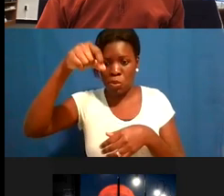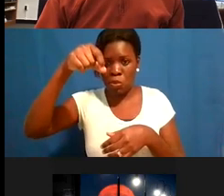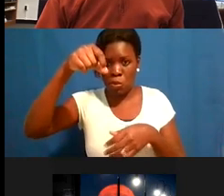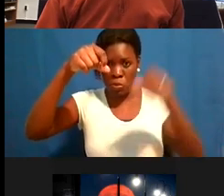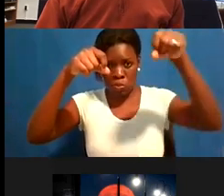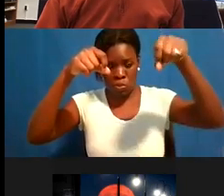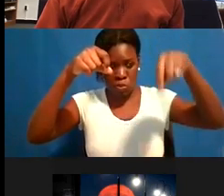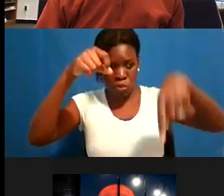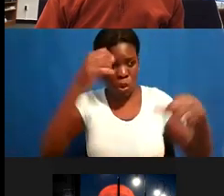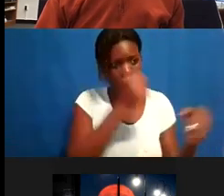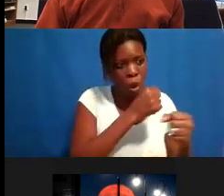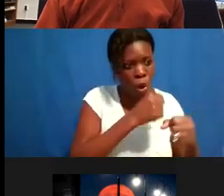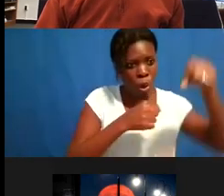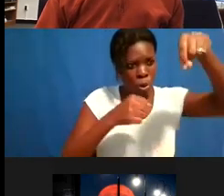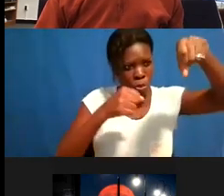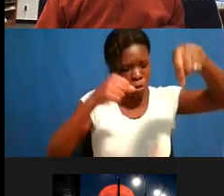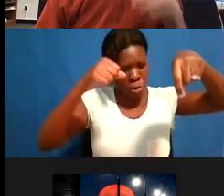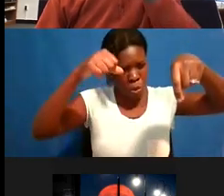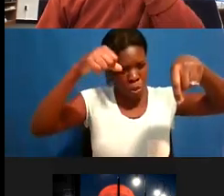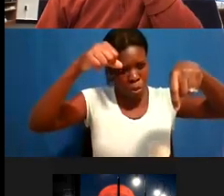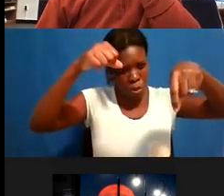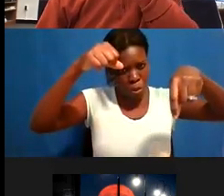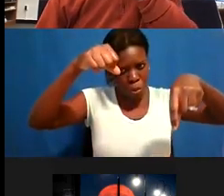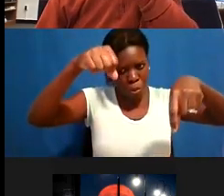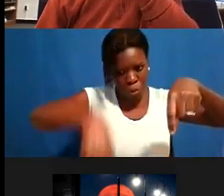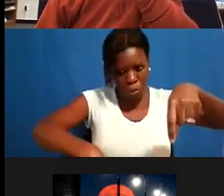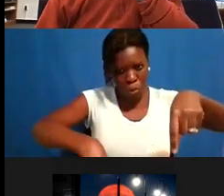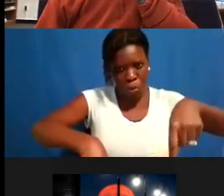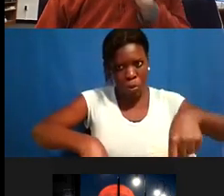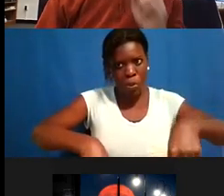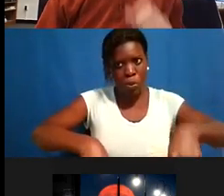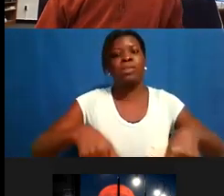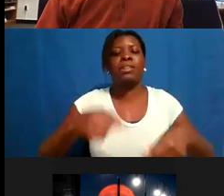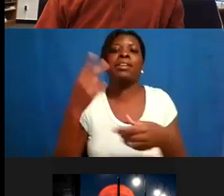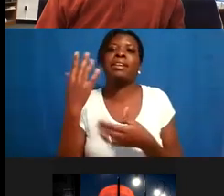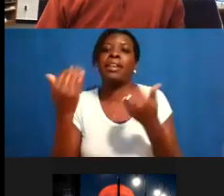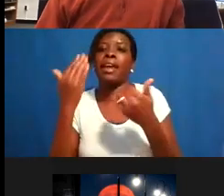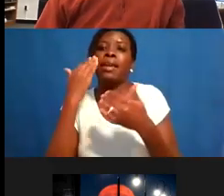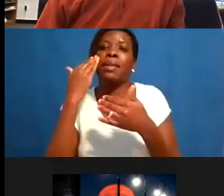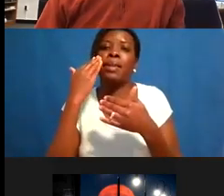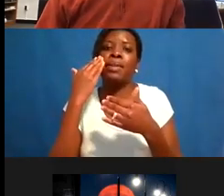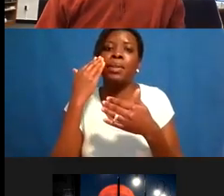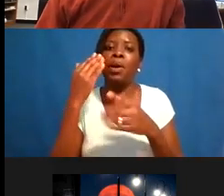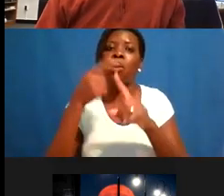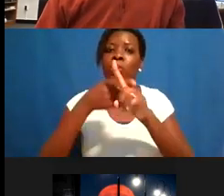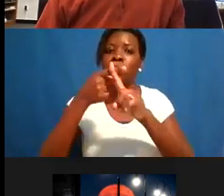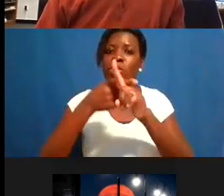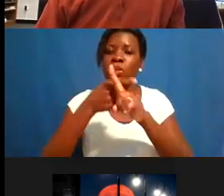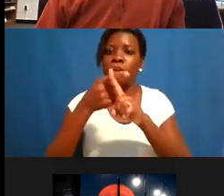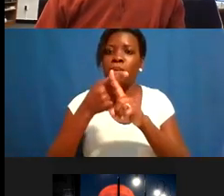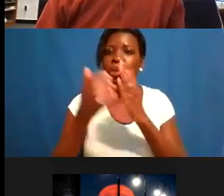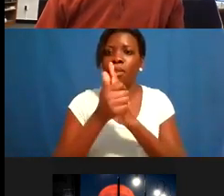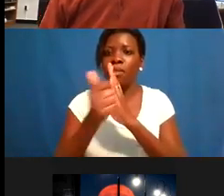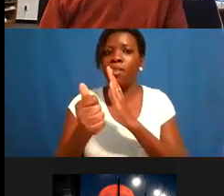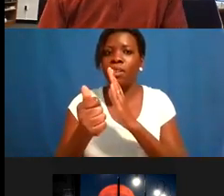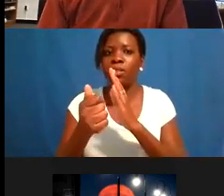cold honey. All right, so now we know what's the effect of temperature on viscosity. Now,